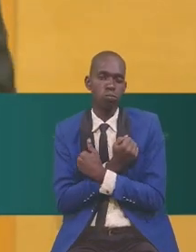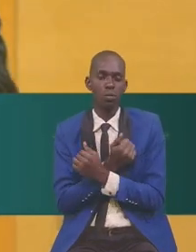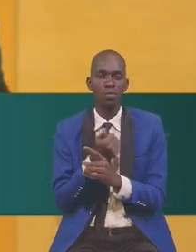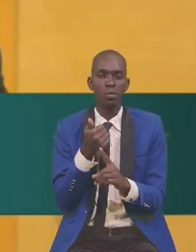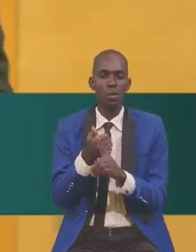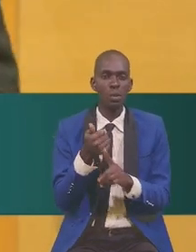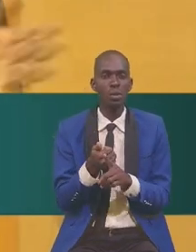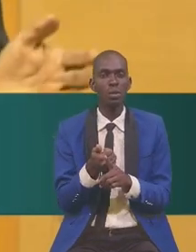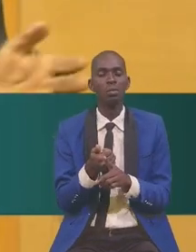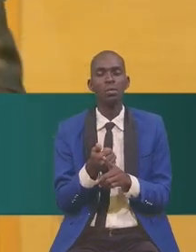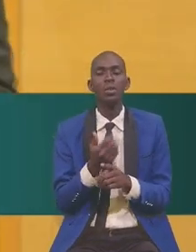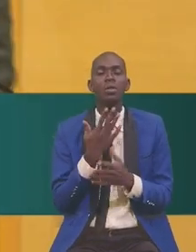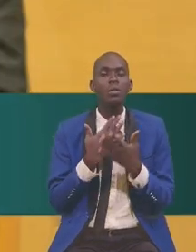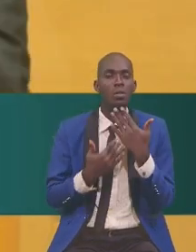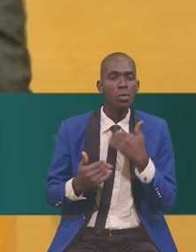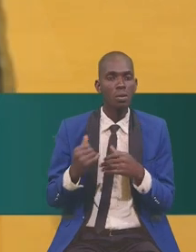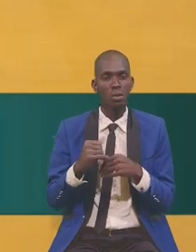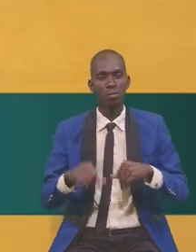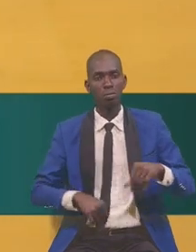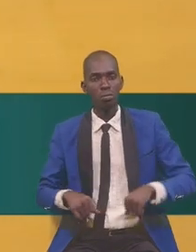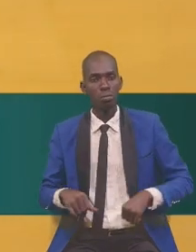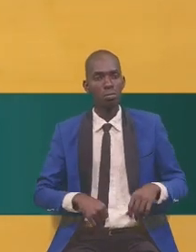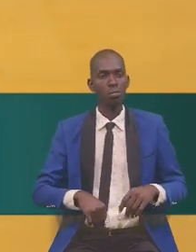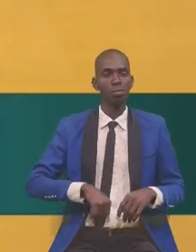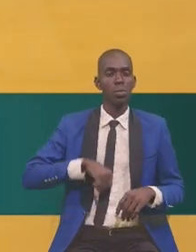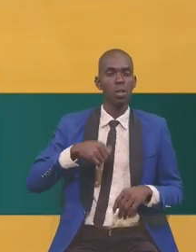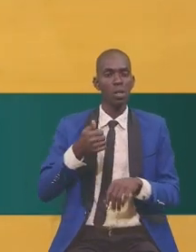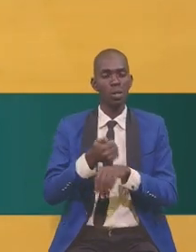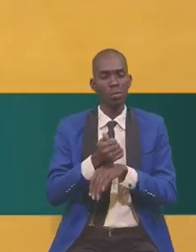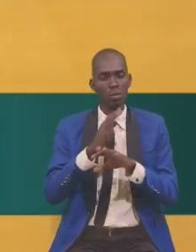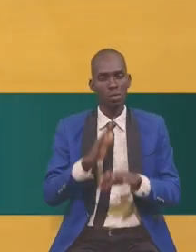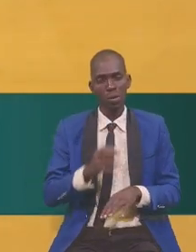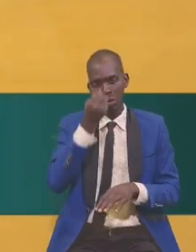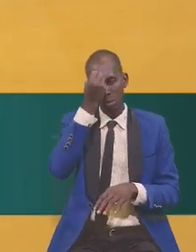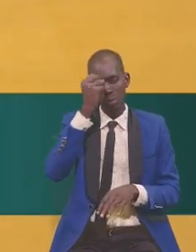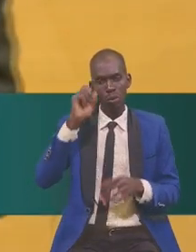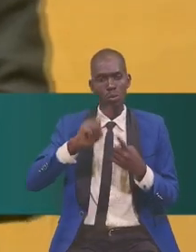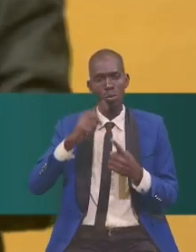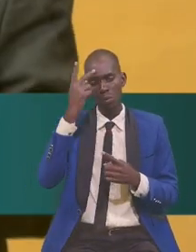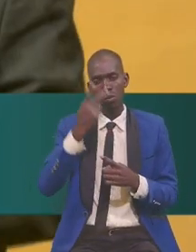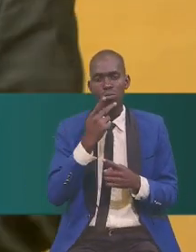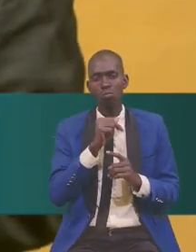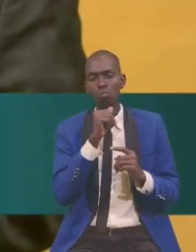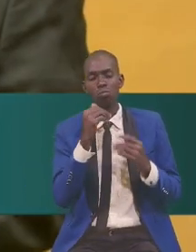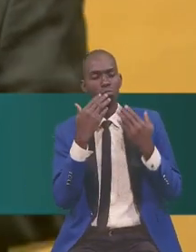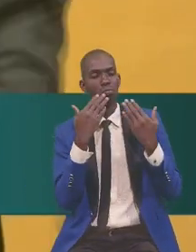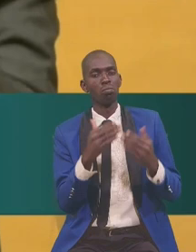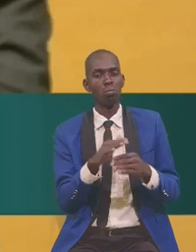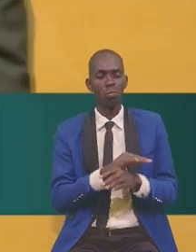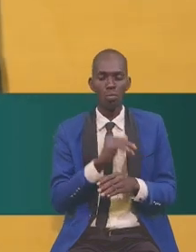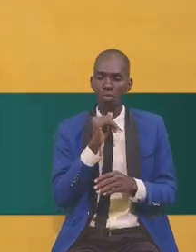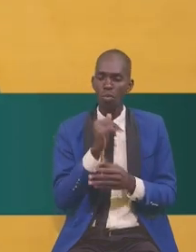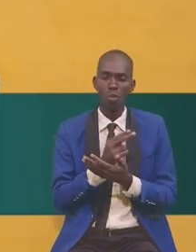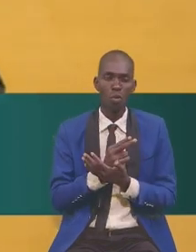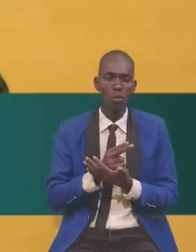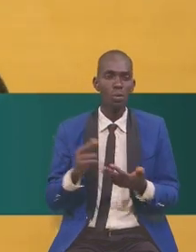selves, covetous, boasters, proud, blasphemers, disobedient to parents, unthankful, unholy. And then in